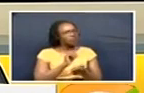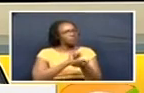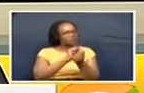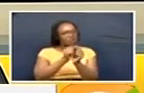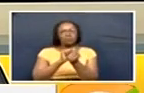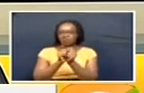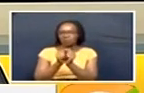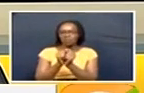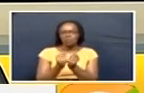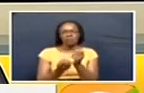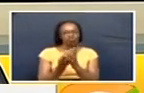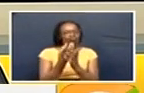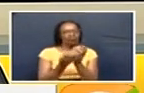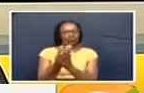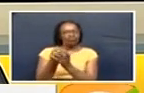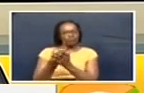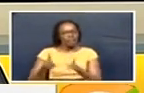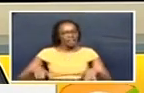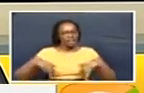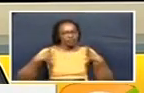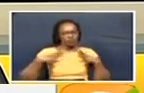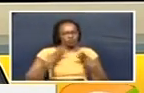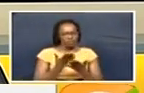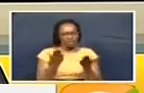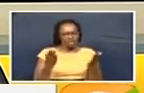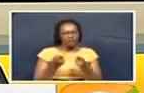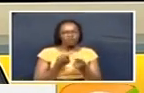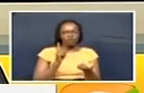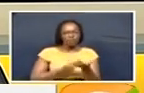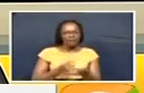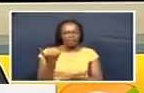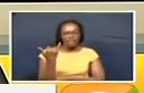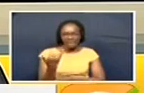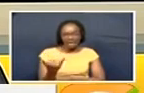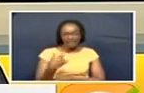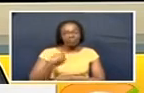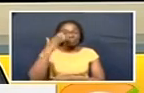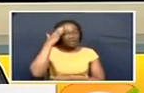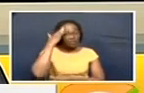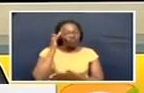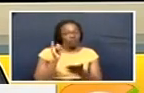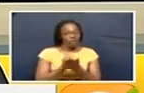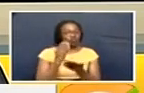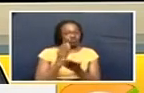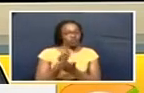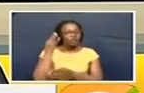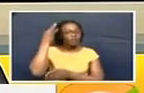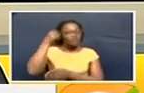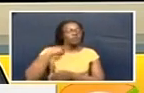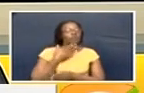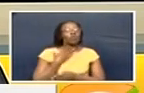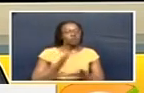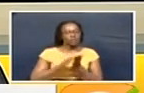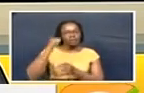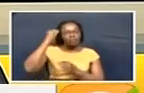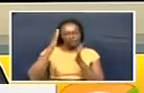really made and the difference he made in the lives of the people. So from a very early age, I knew that at some point I wanted to be a politician, so to speak,